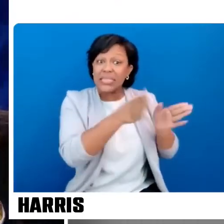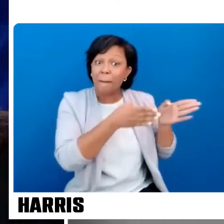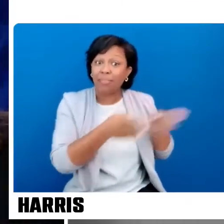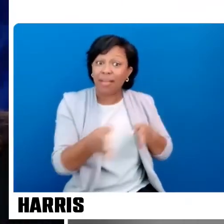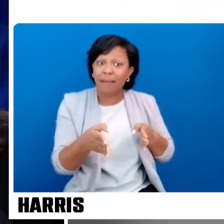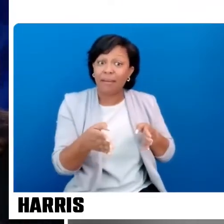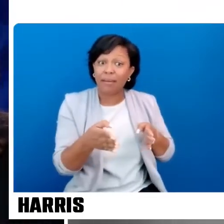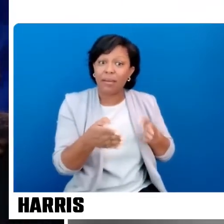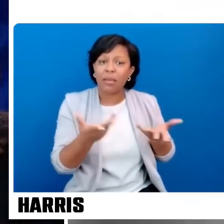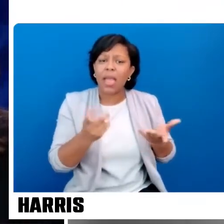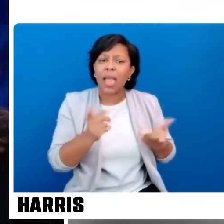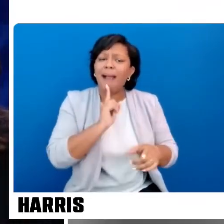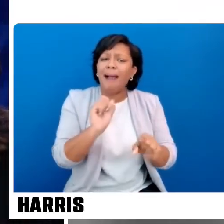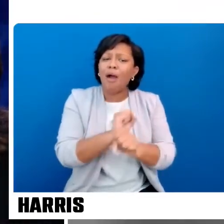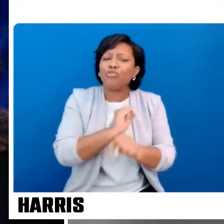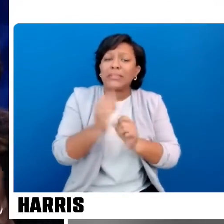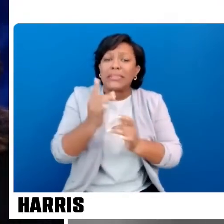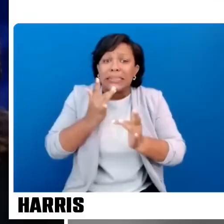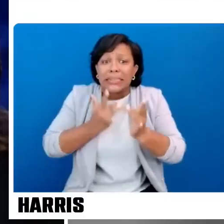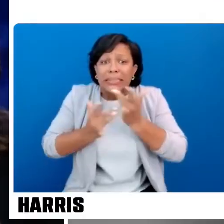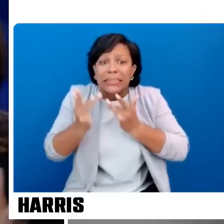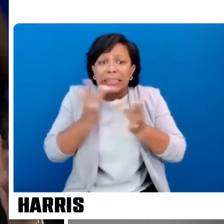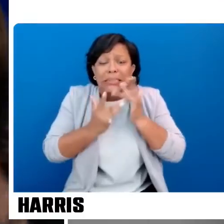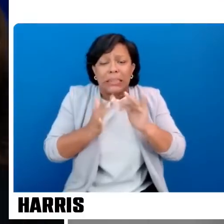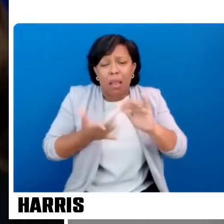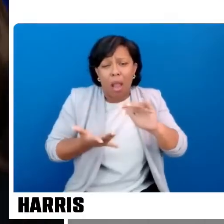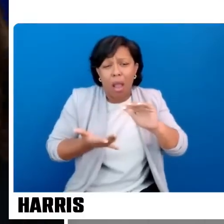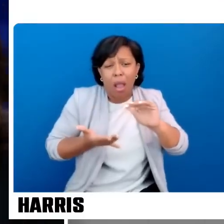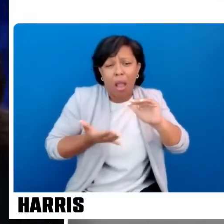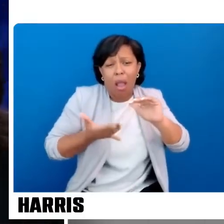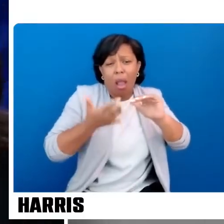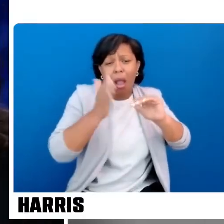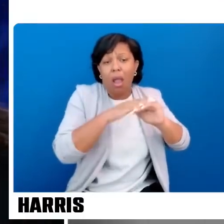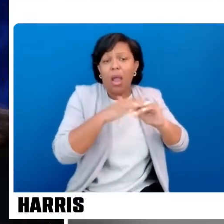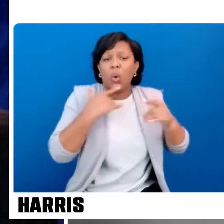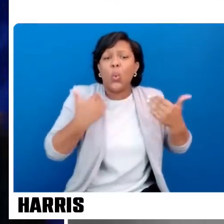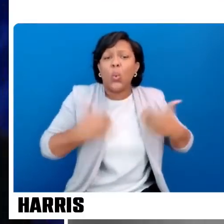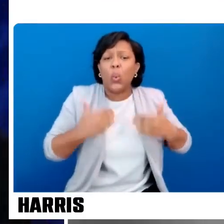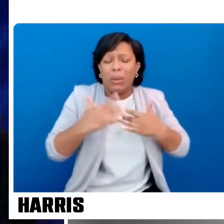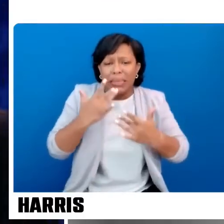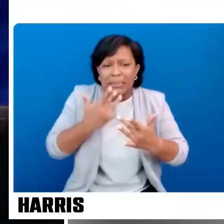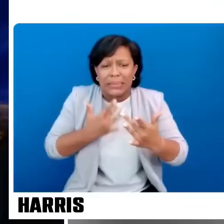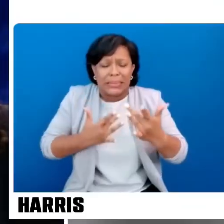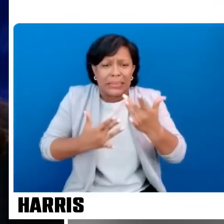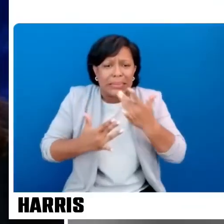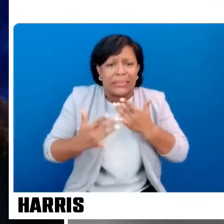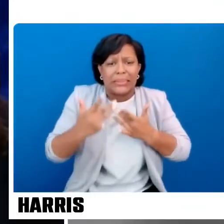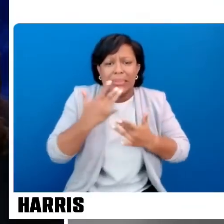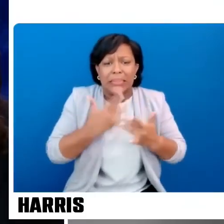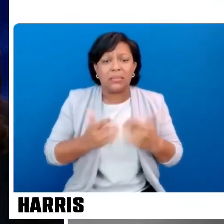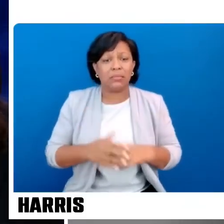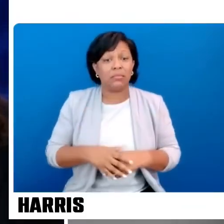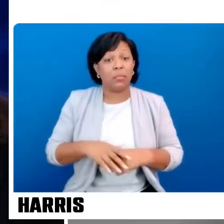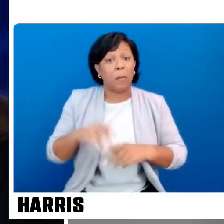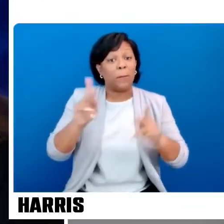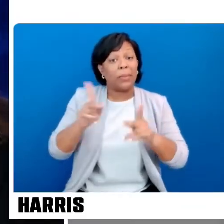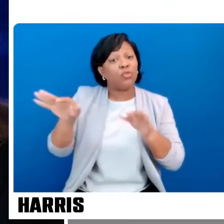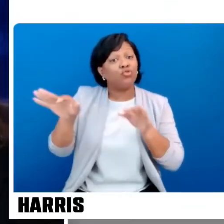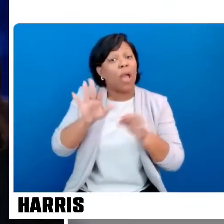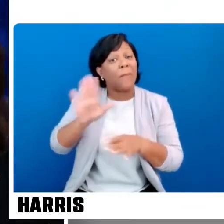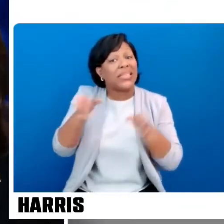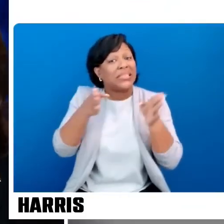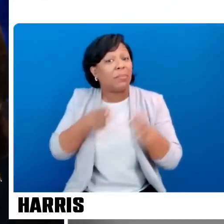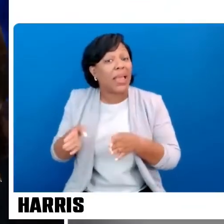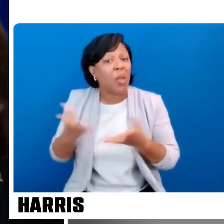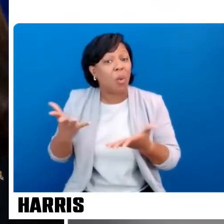deficit. 16 Nobel laureates have described his economic plan as something that would increase inflation and by the